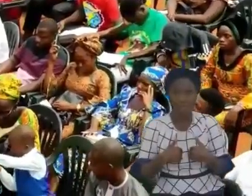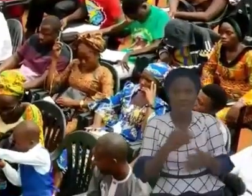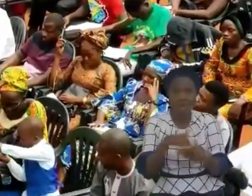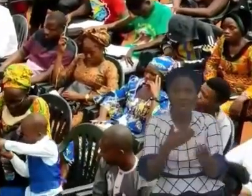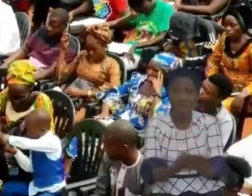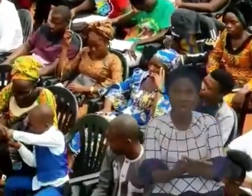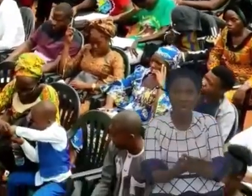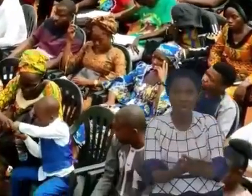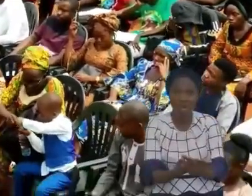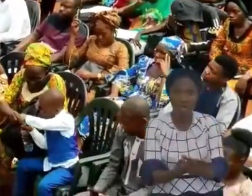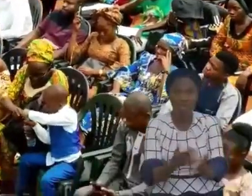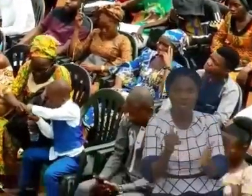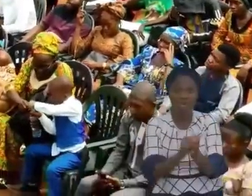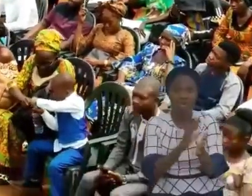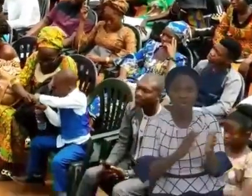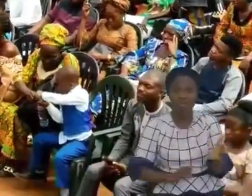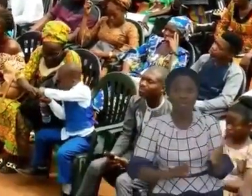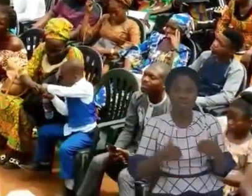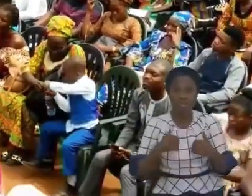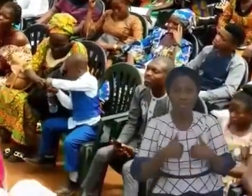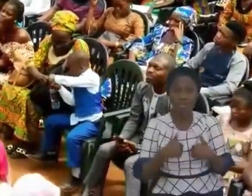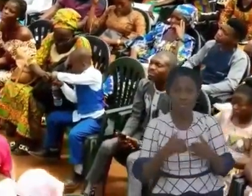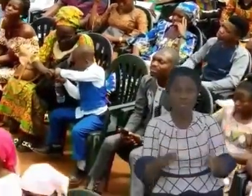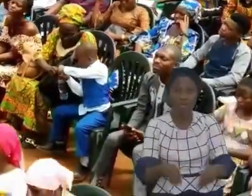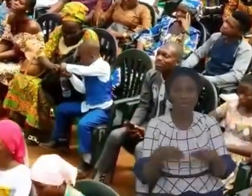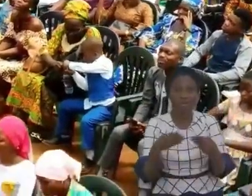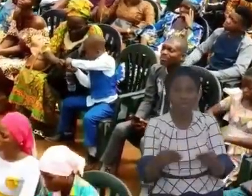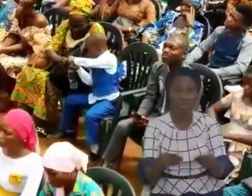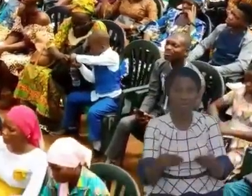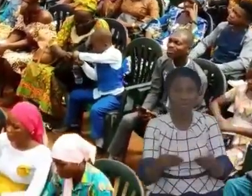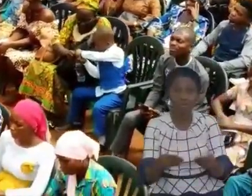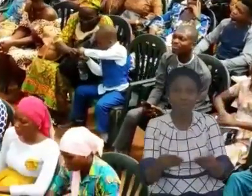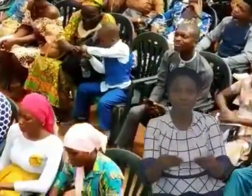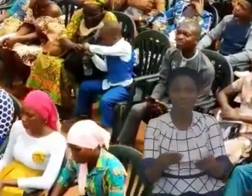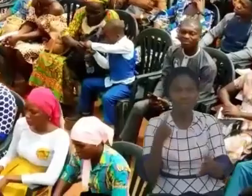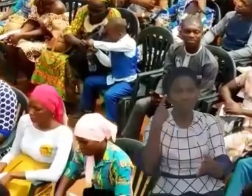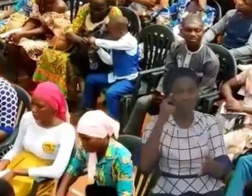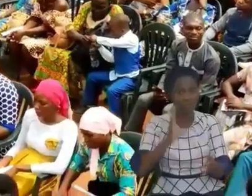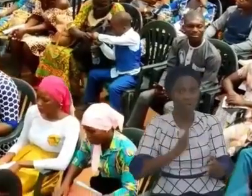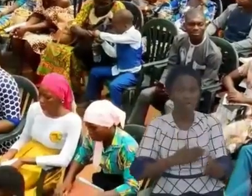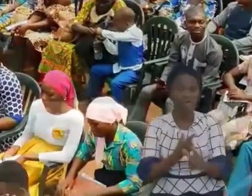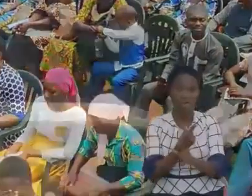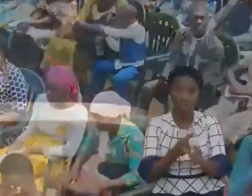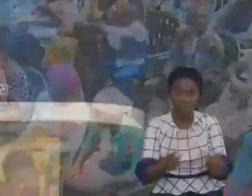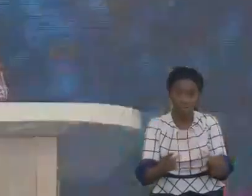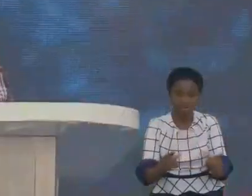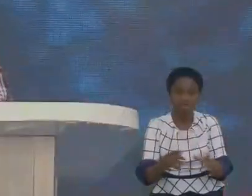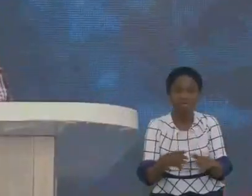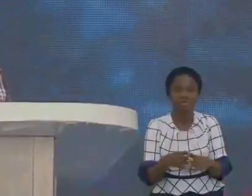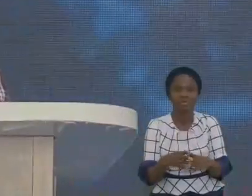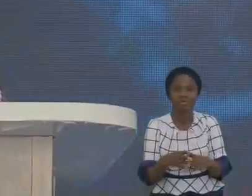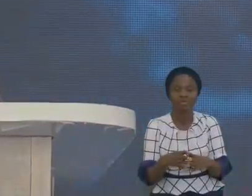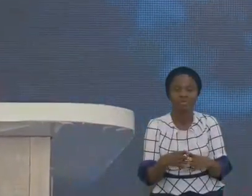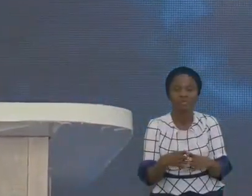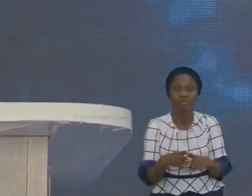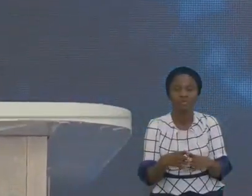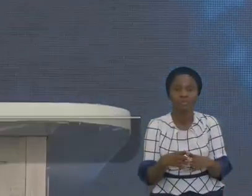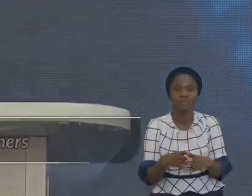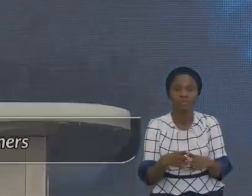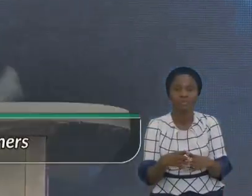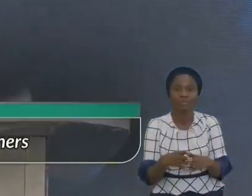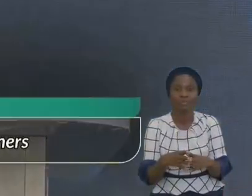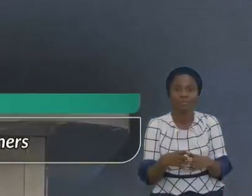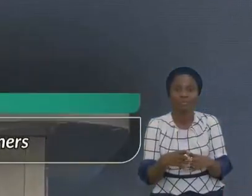in our liberation. And then you lean on